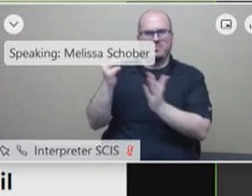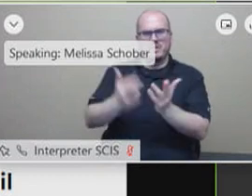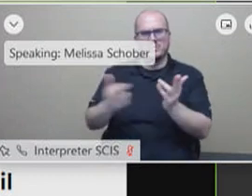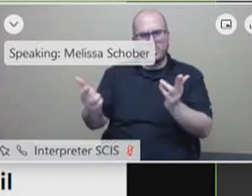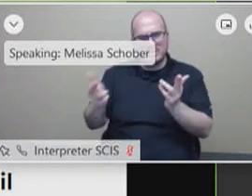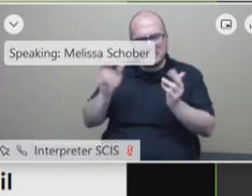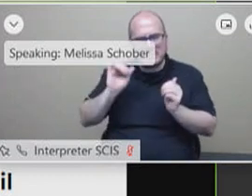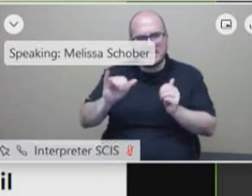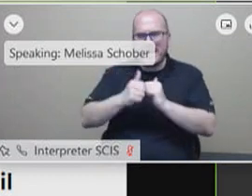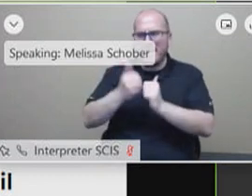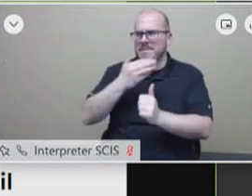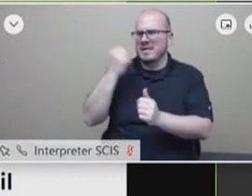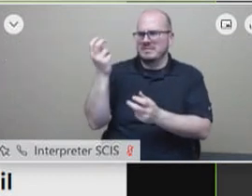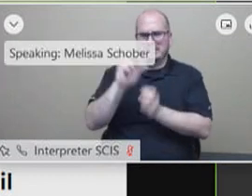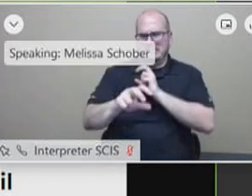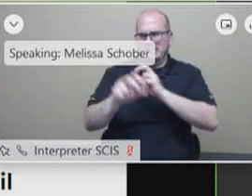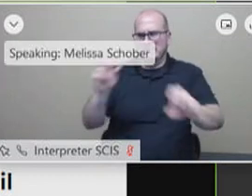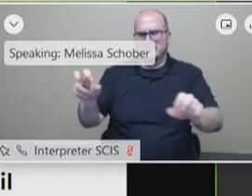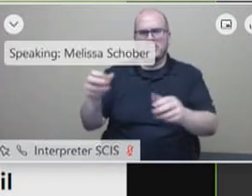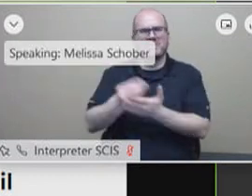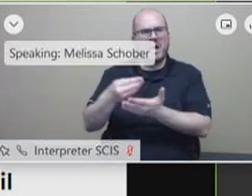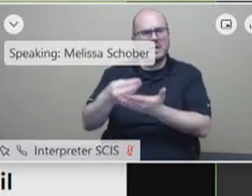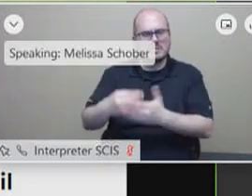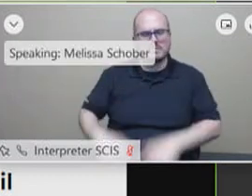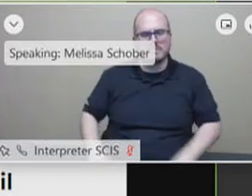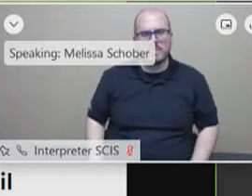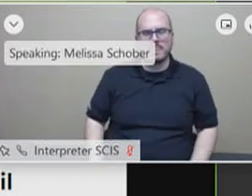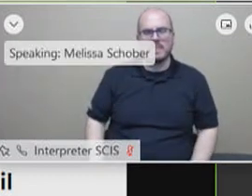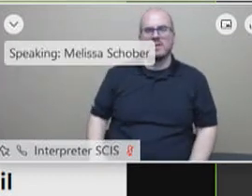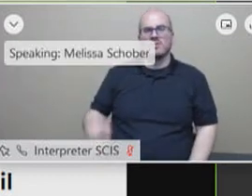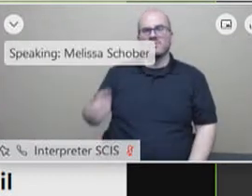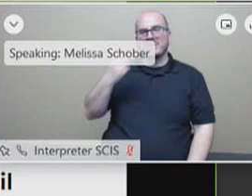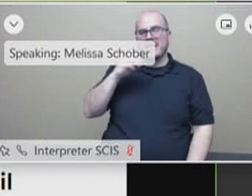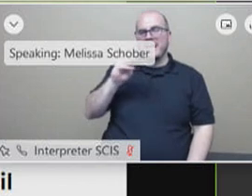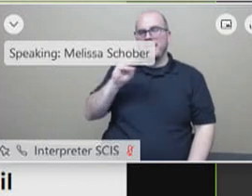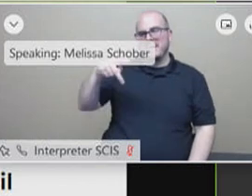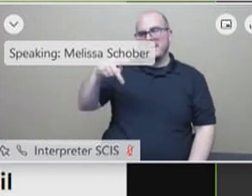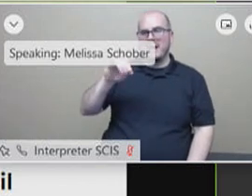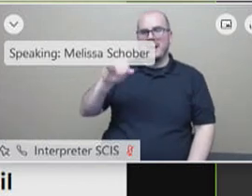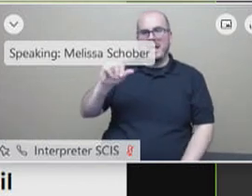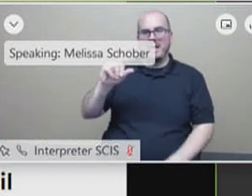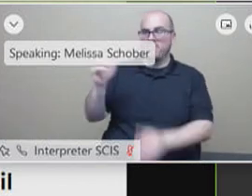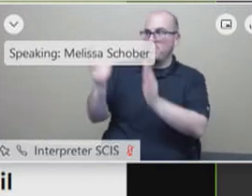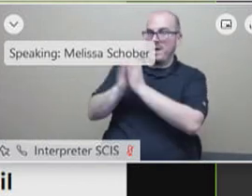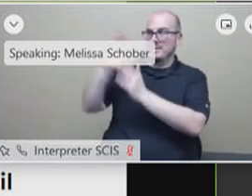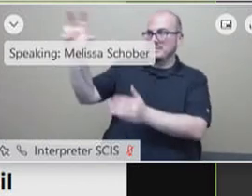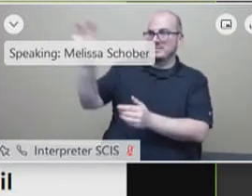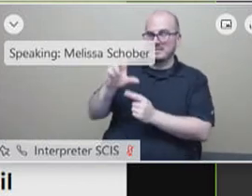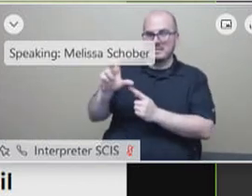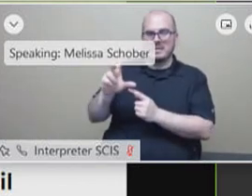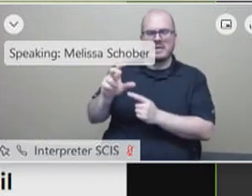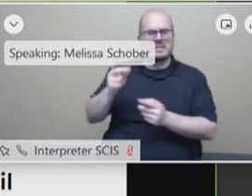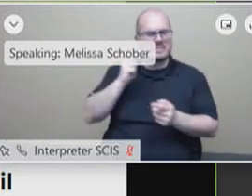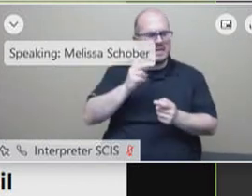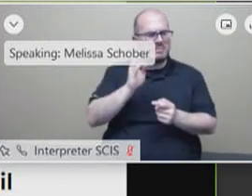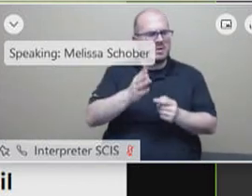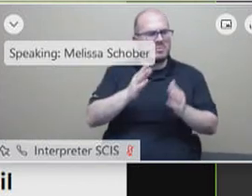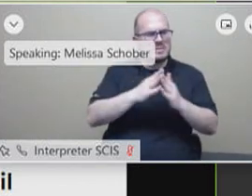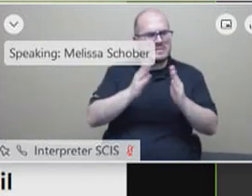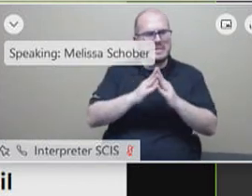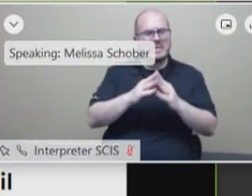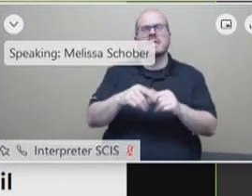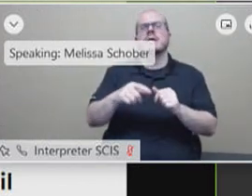those funds. Through a recent MPIA request, I discovered that both City School Police and Baltimore Police